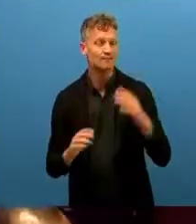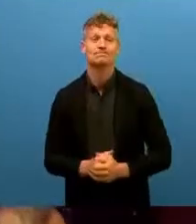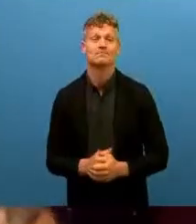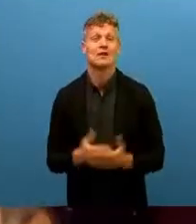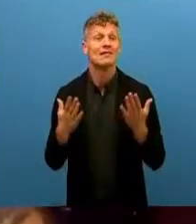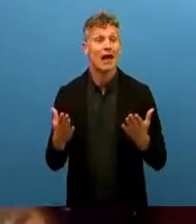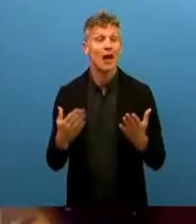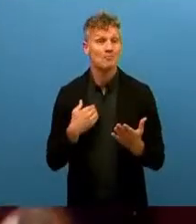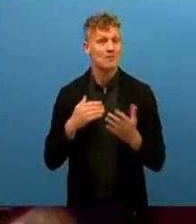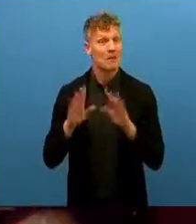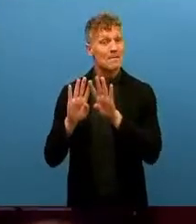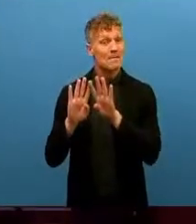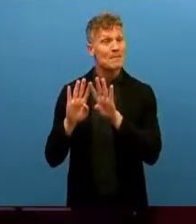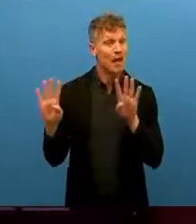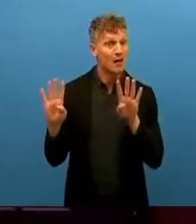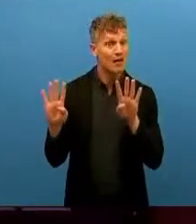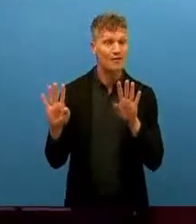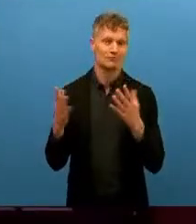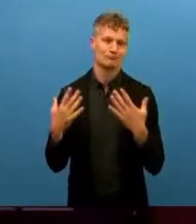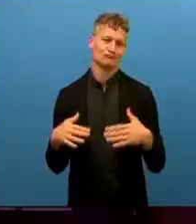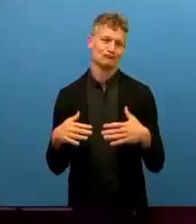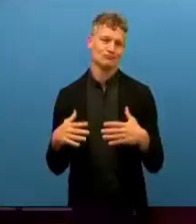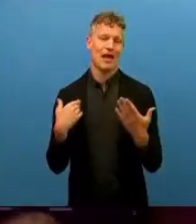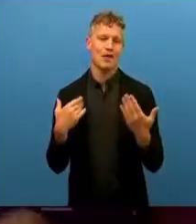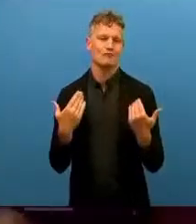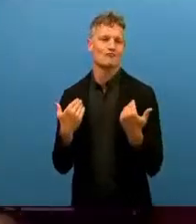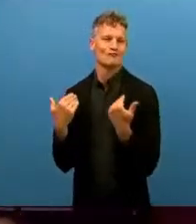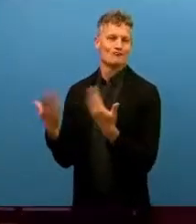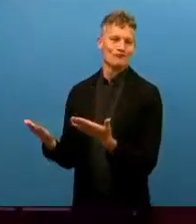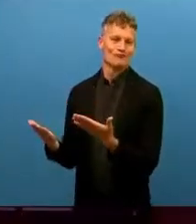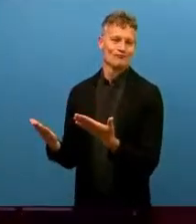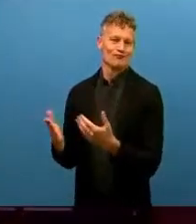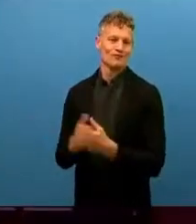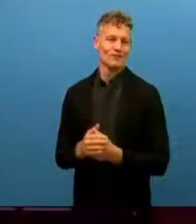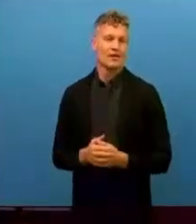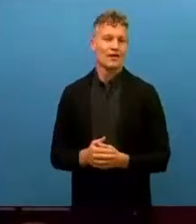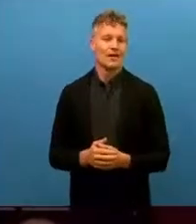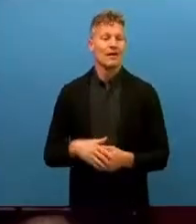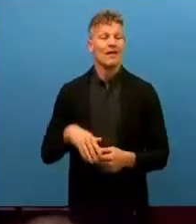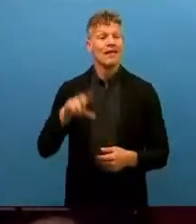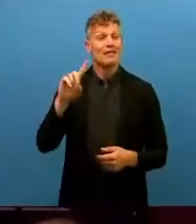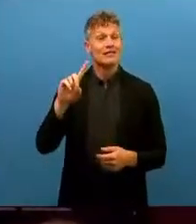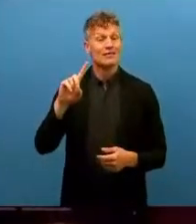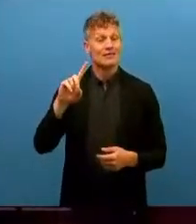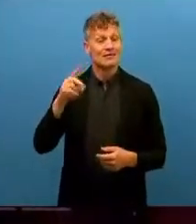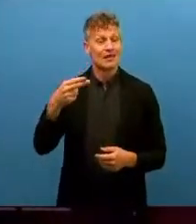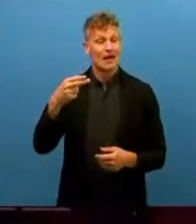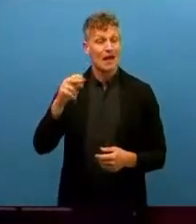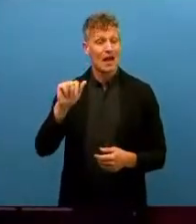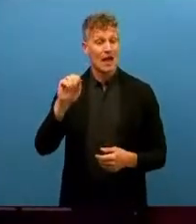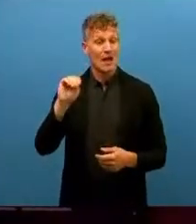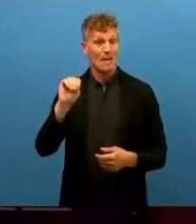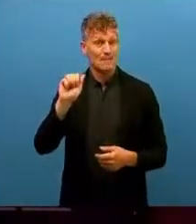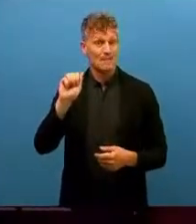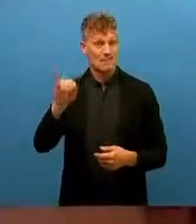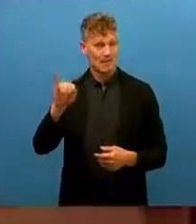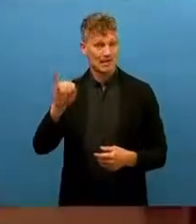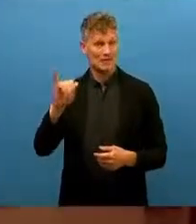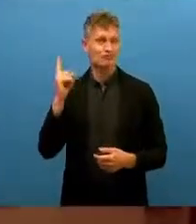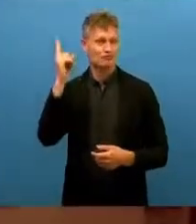colleague and fellow expert mechanism member, Mr. Binota Moy Damai.